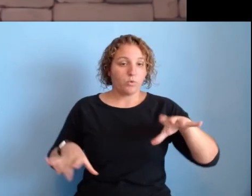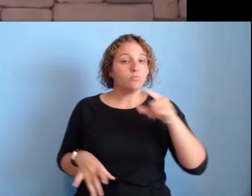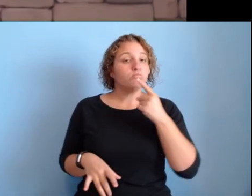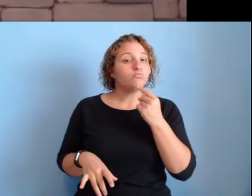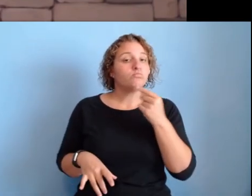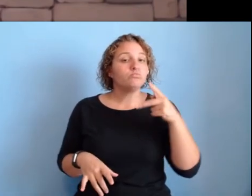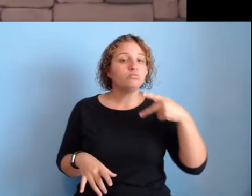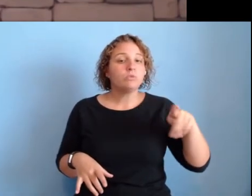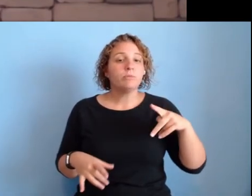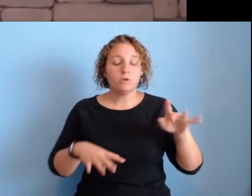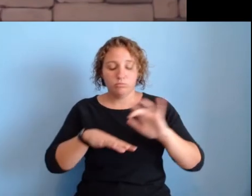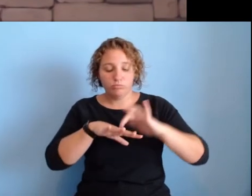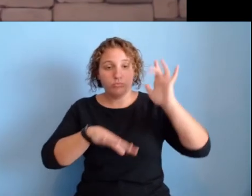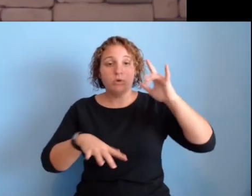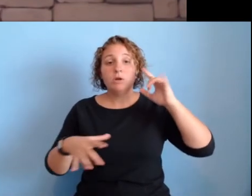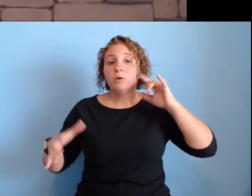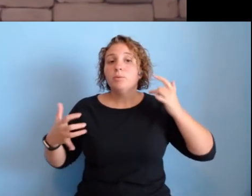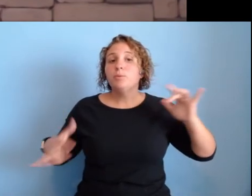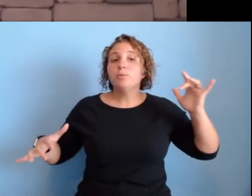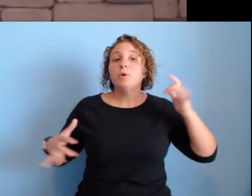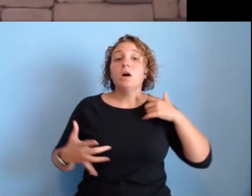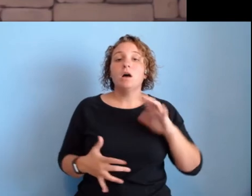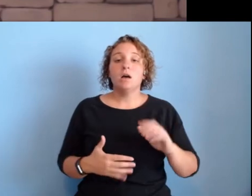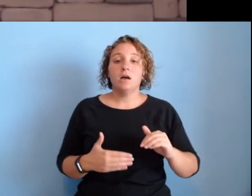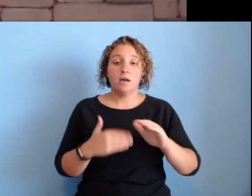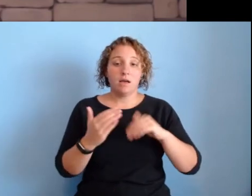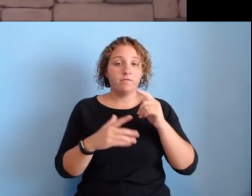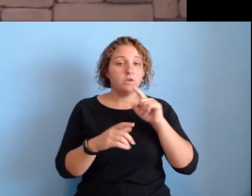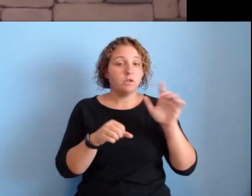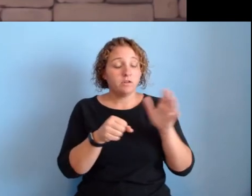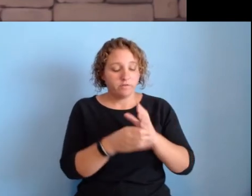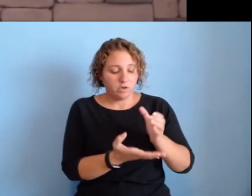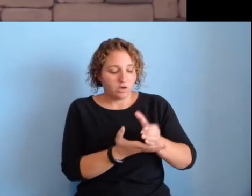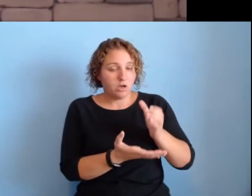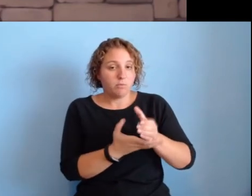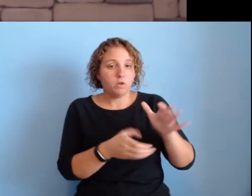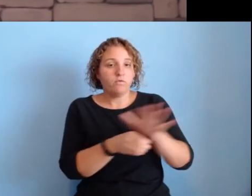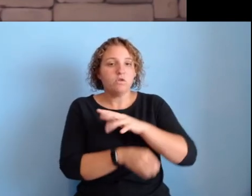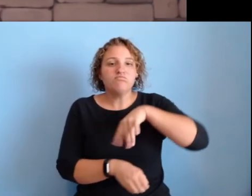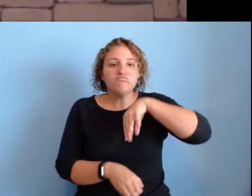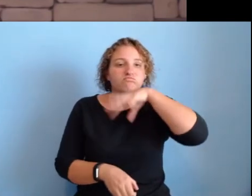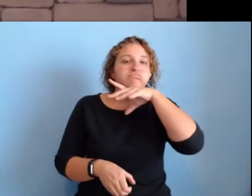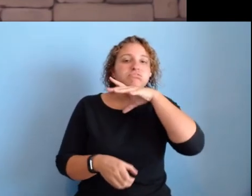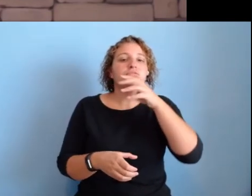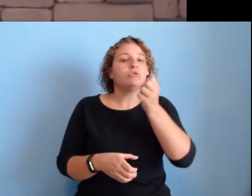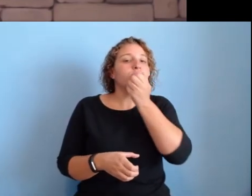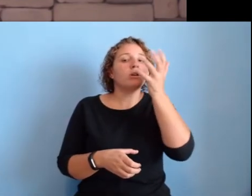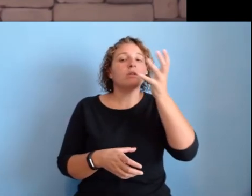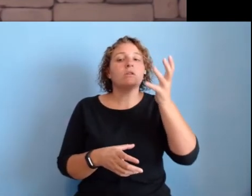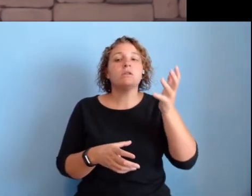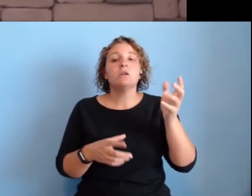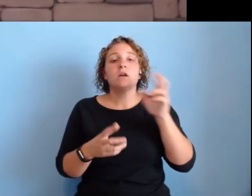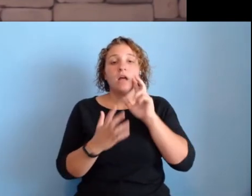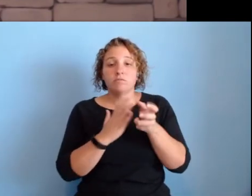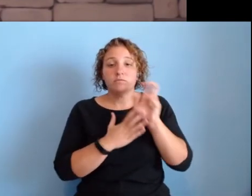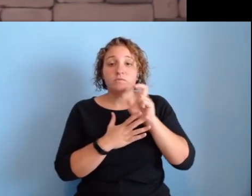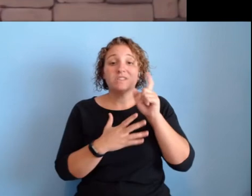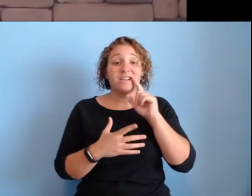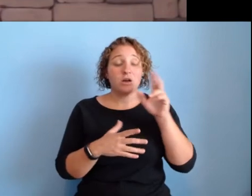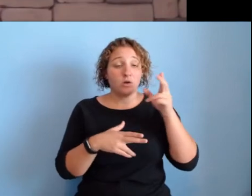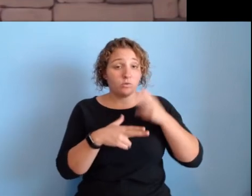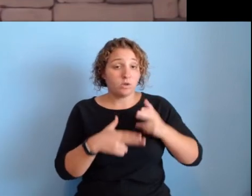having a golden cup in her hand, full of abominations and filthiness of her fornication. And upon her forehead was a name written, Mystery Babylon